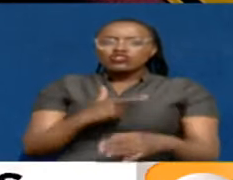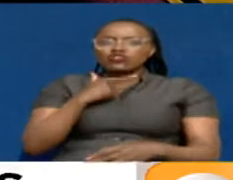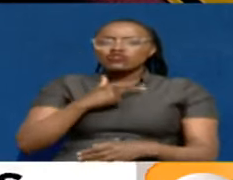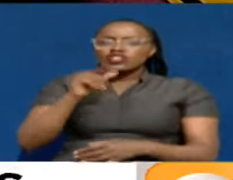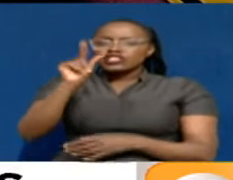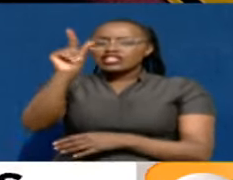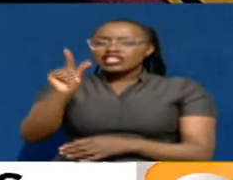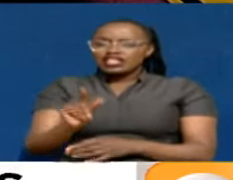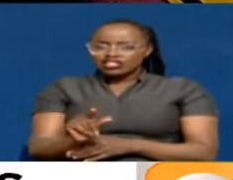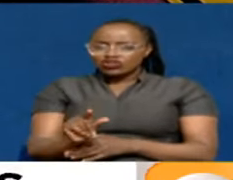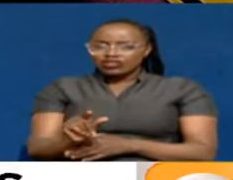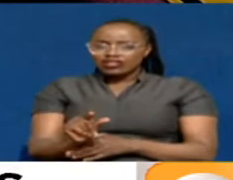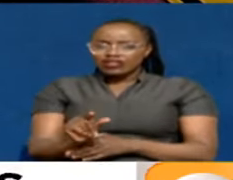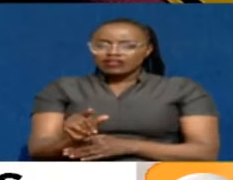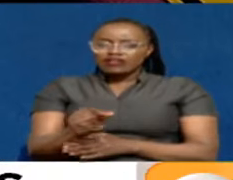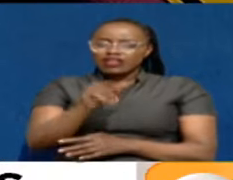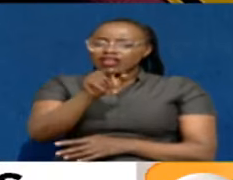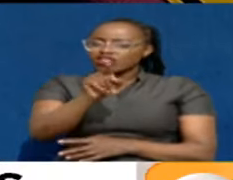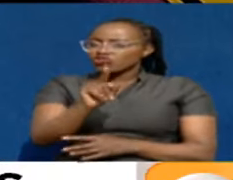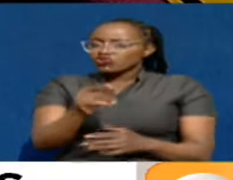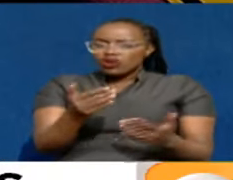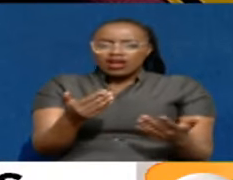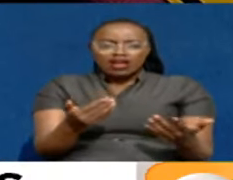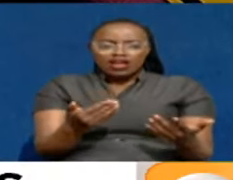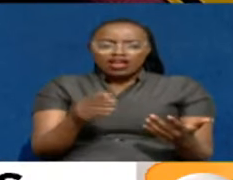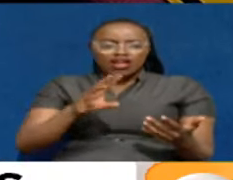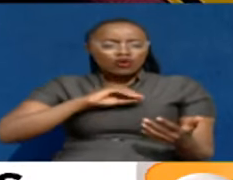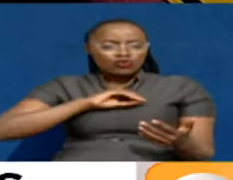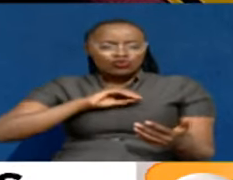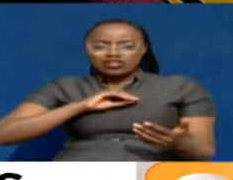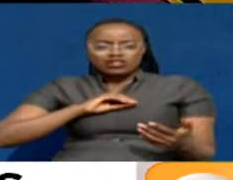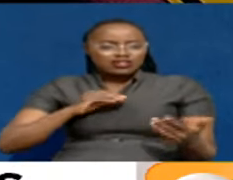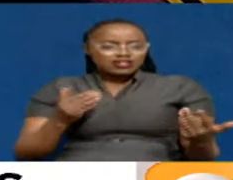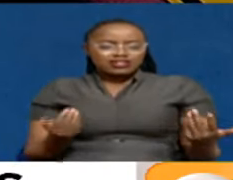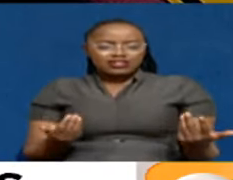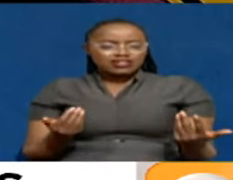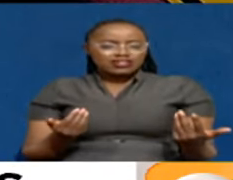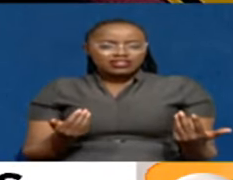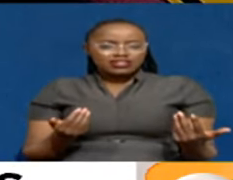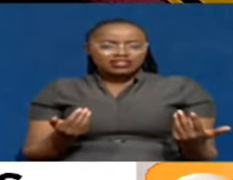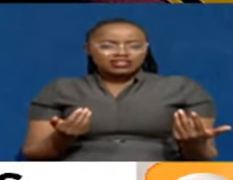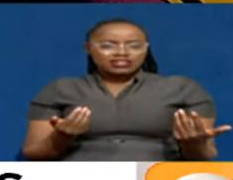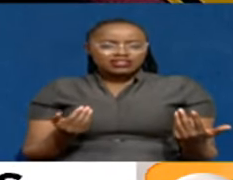visit the regions at your own,